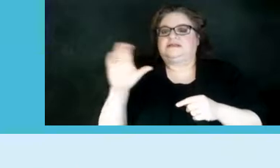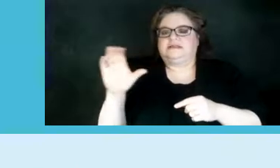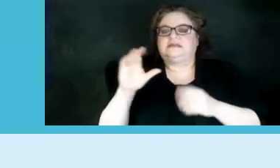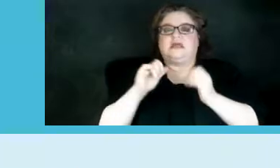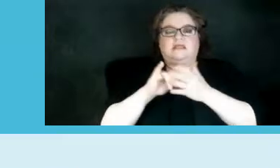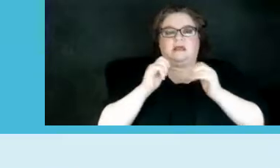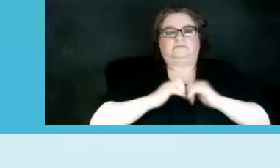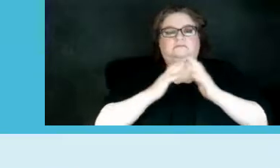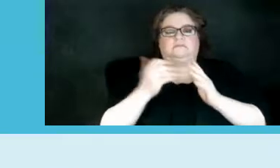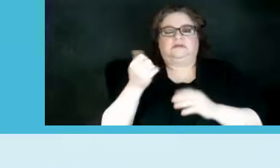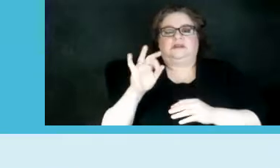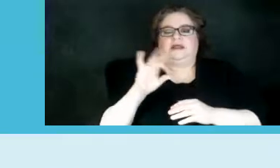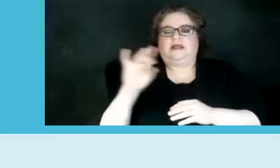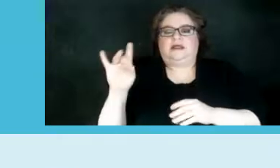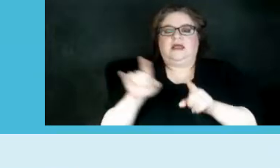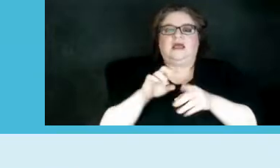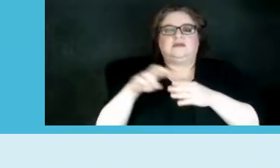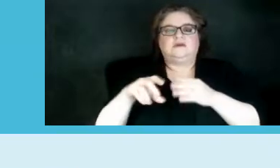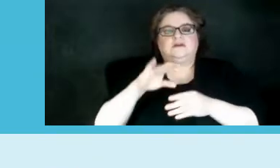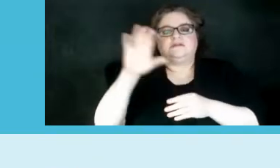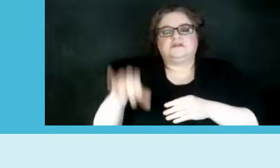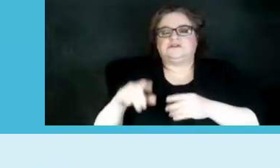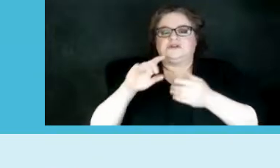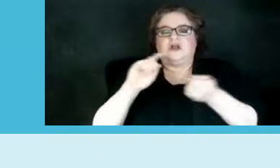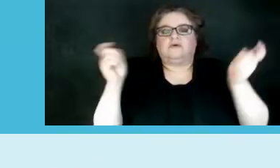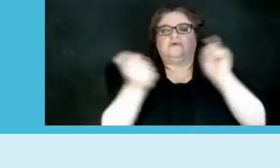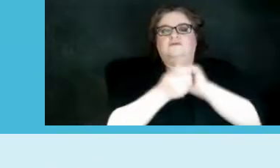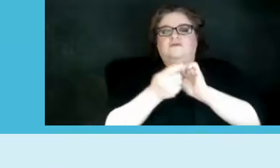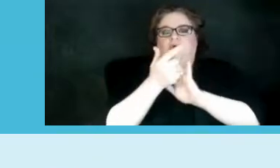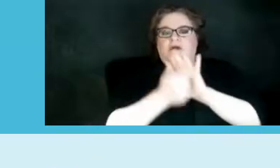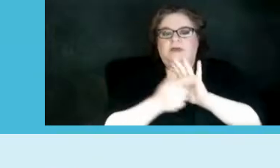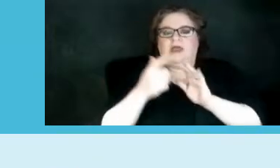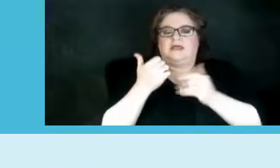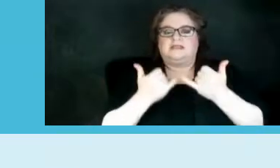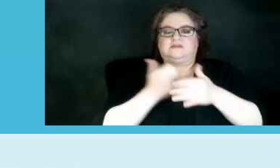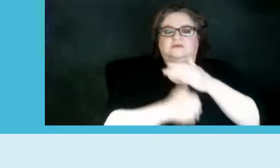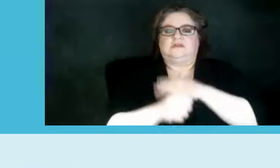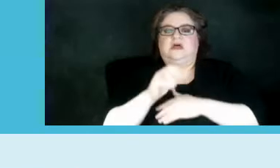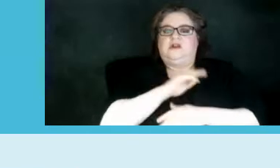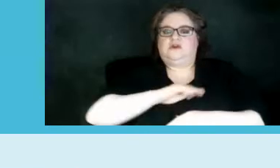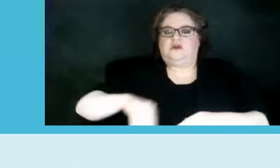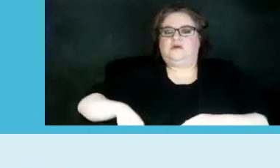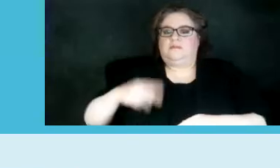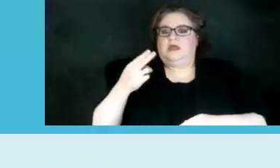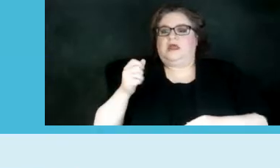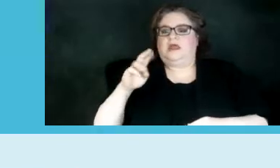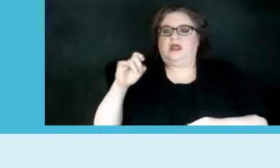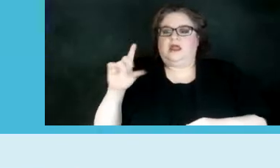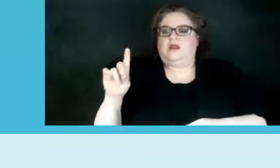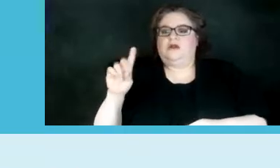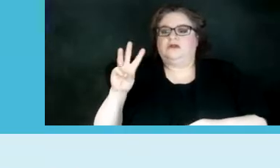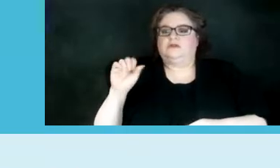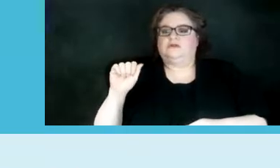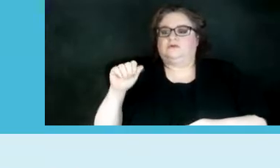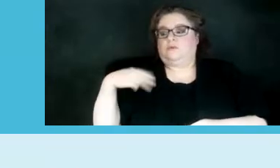in 1988 as a result of the Chicago Reform Act. And this happened under Mayor Harold Washington, who was our first Black